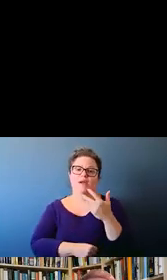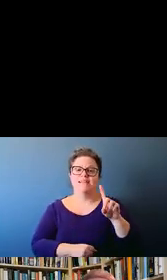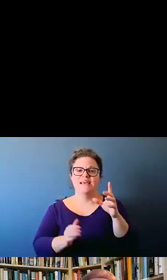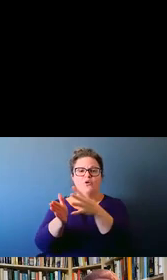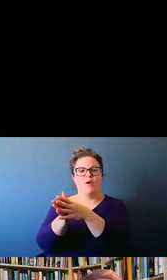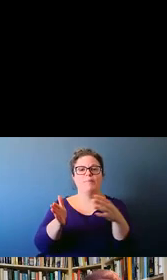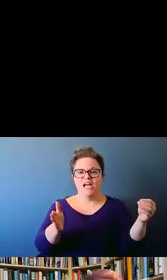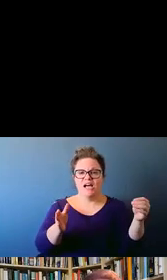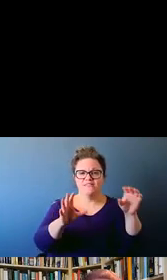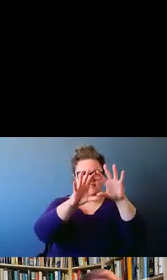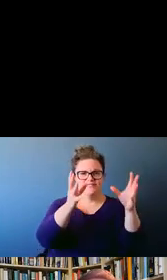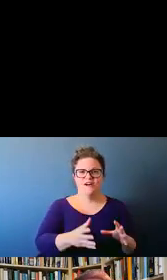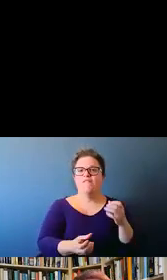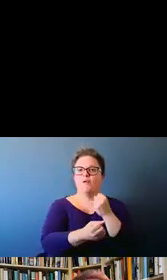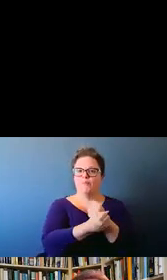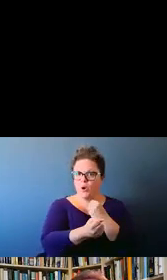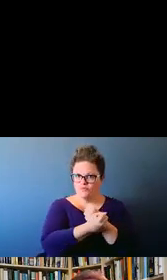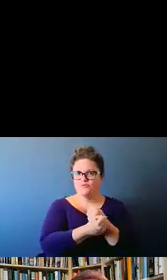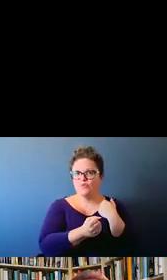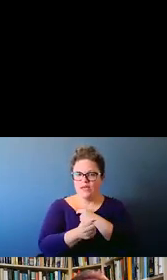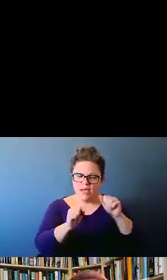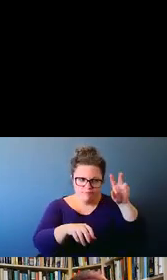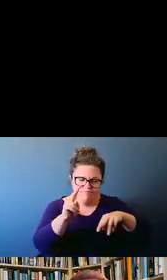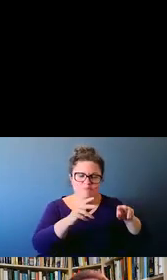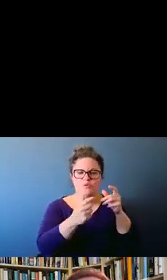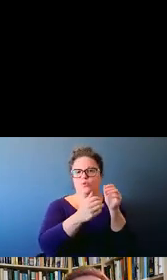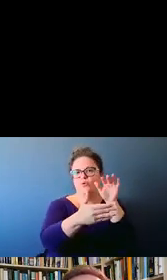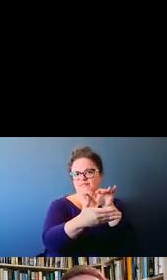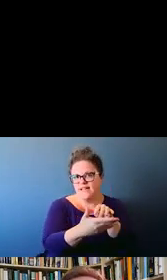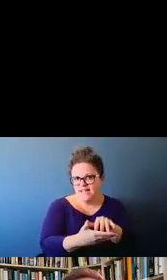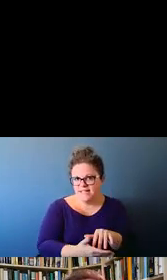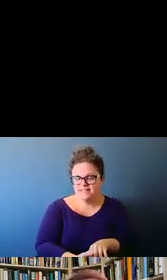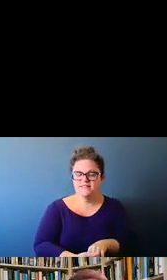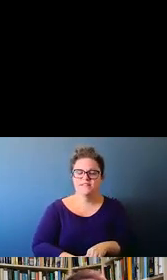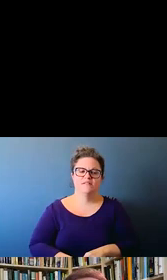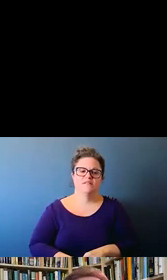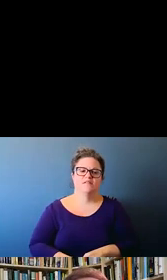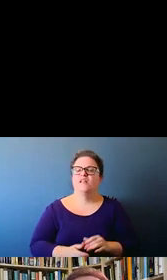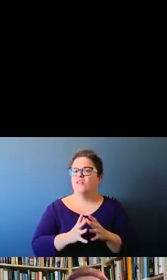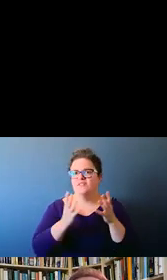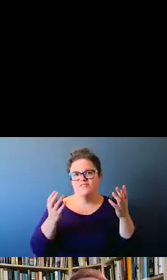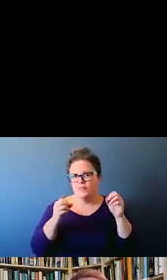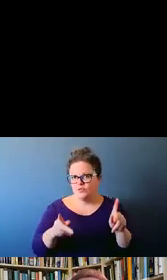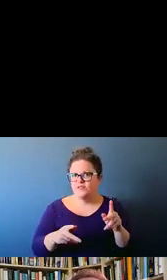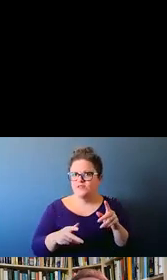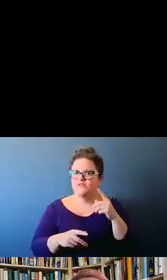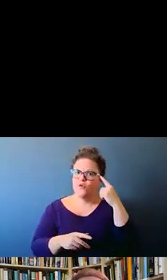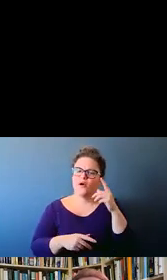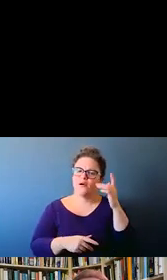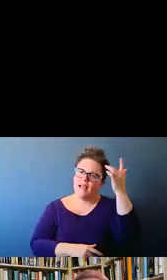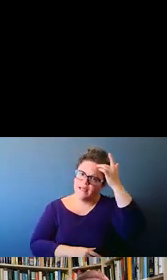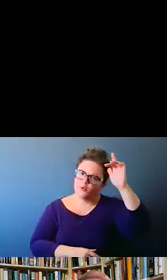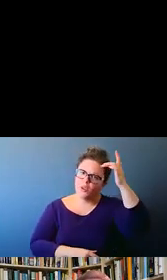bones to do further studies on them. And so there are lots of opportunities for that kind of anthropological